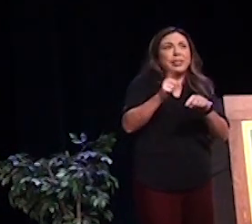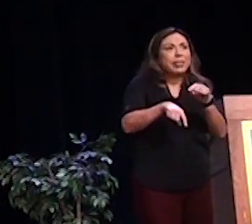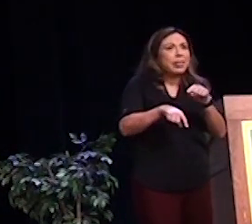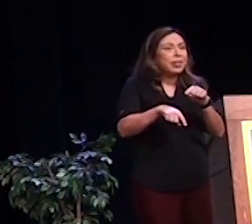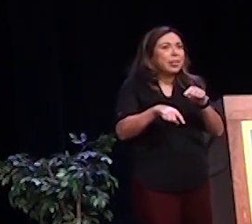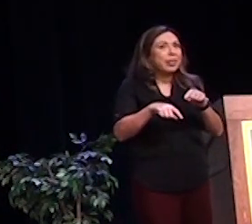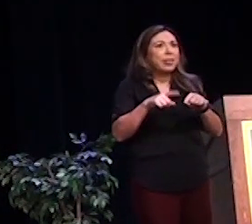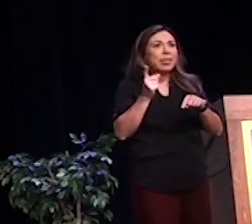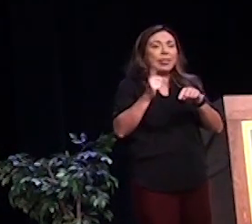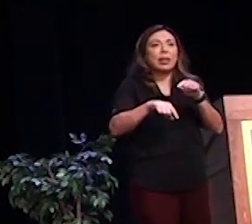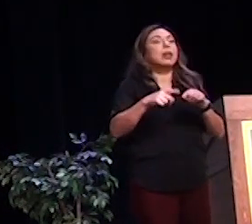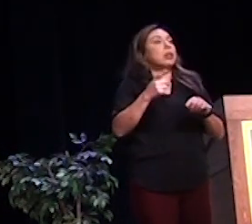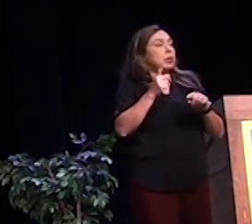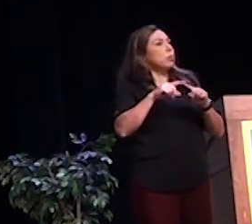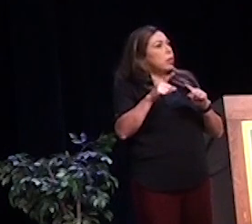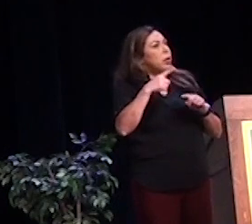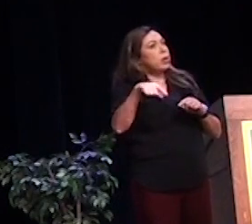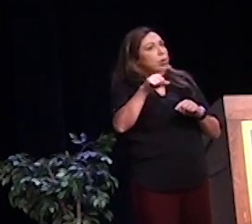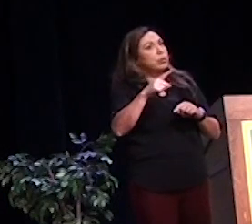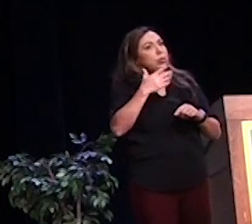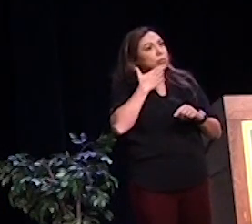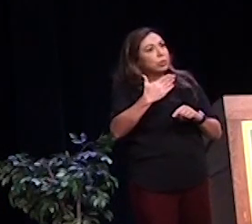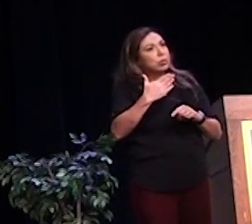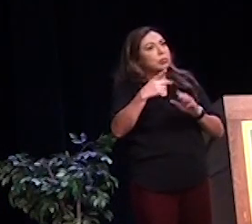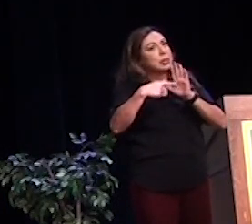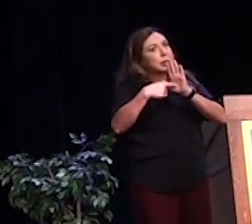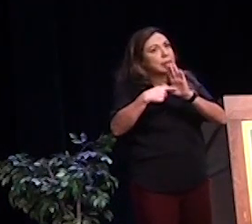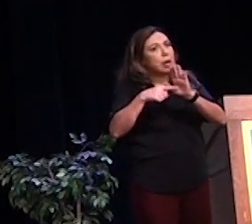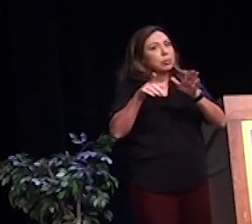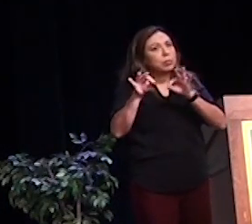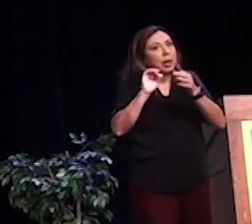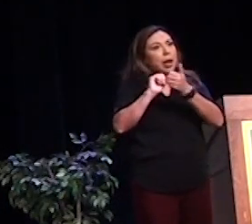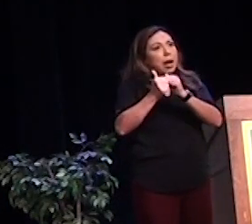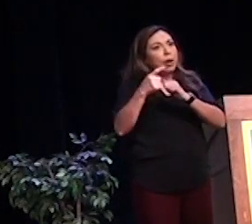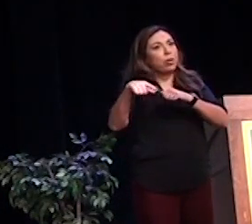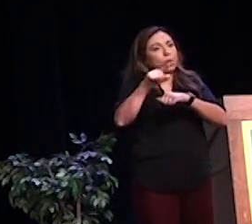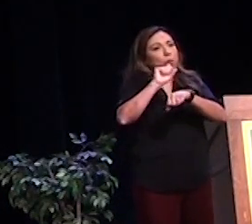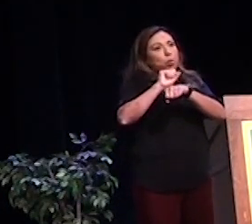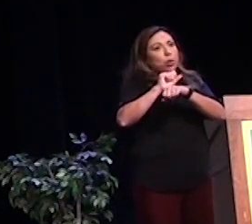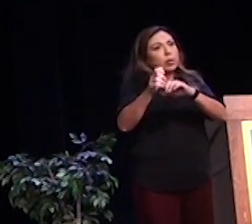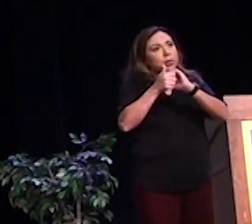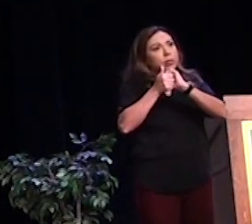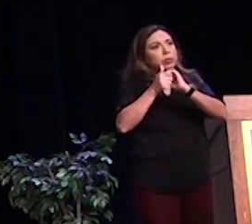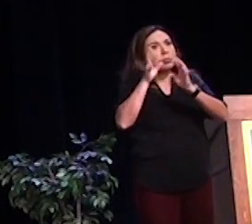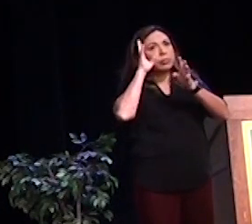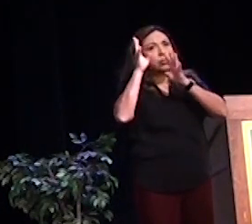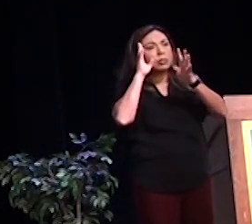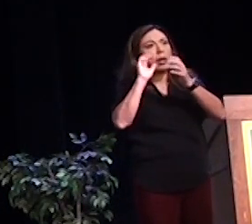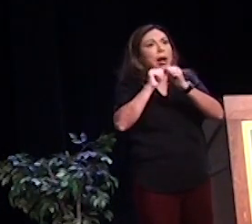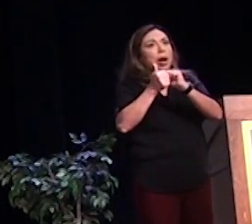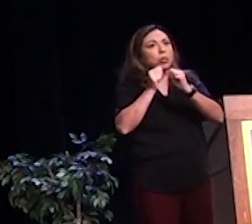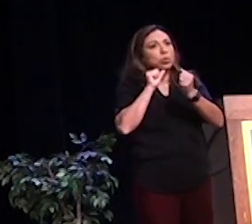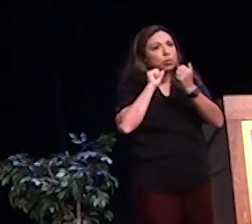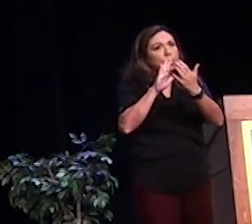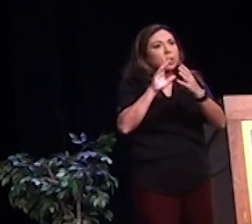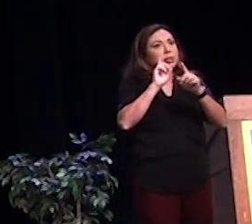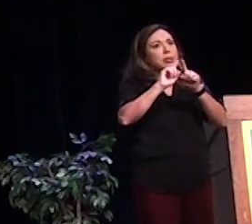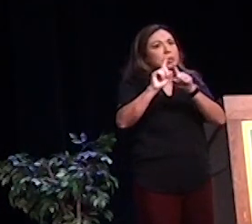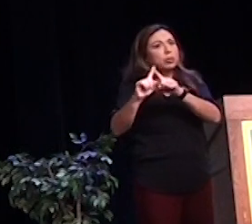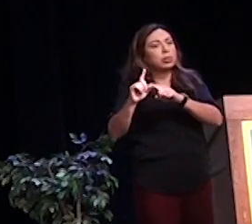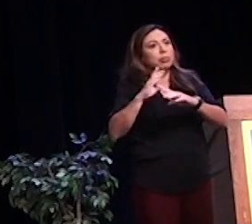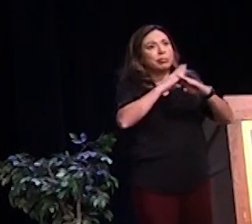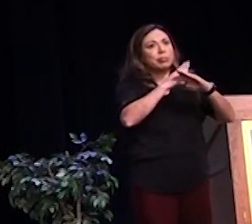some really specific examples of how you're working creatively and collaboratively to address the issue,